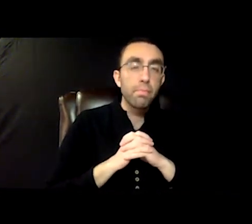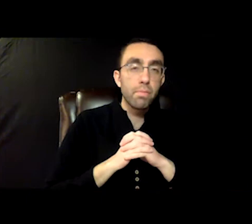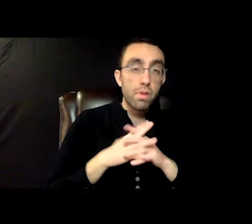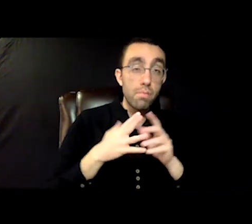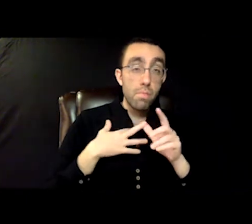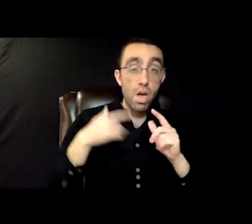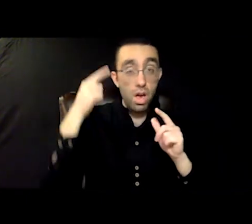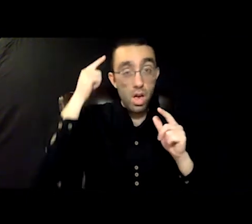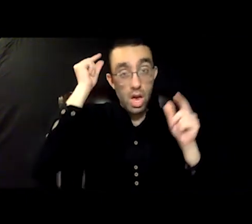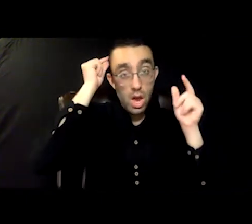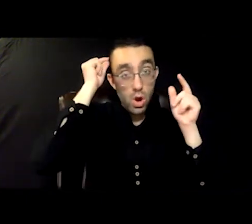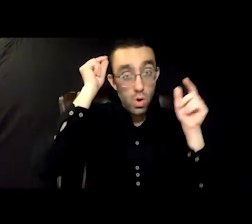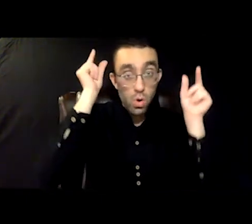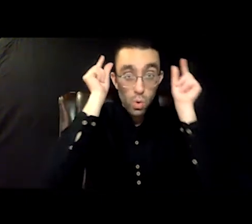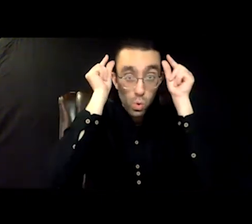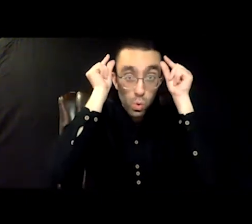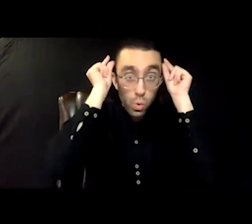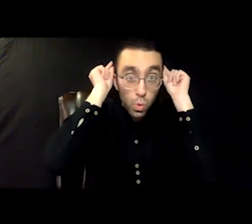short hair, beard,